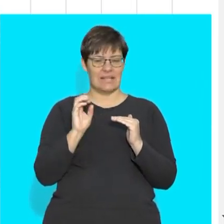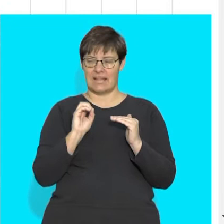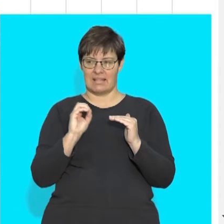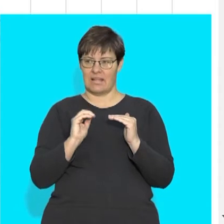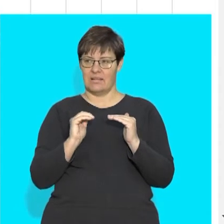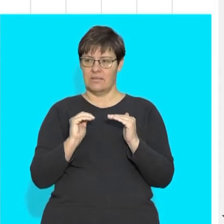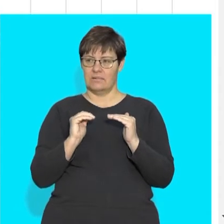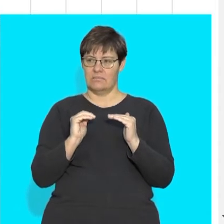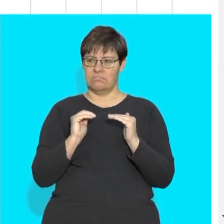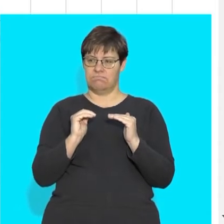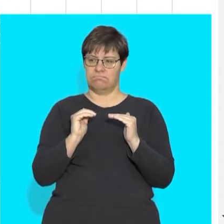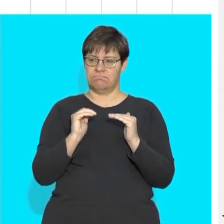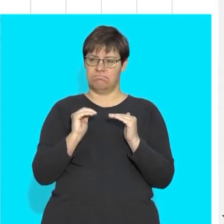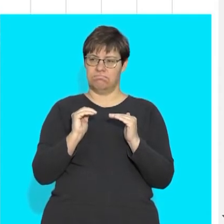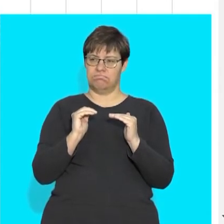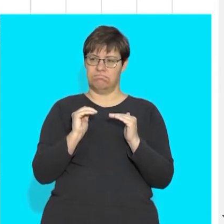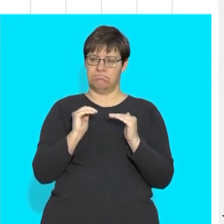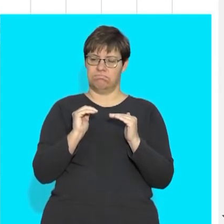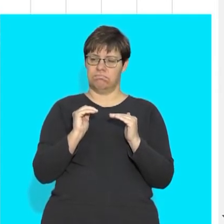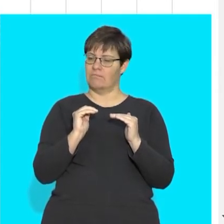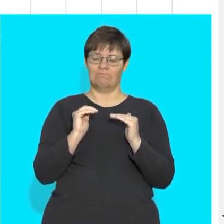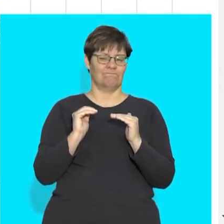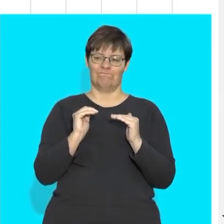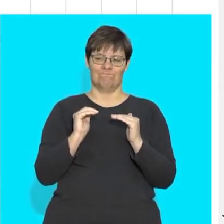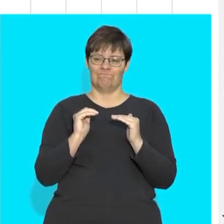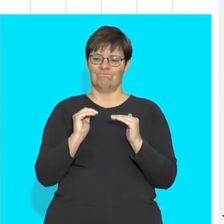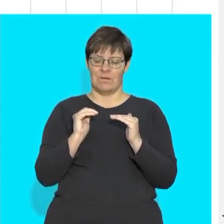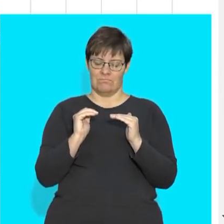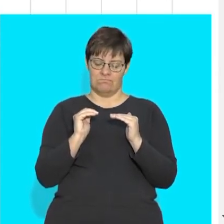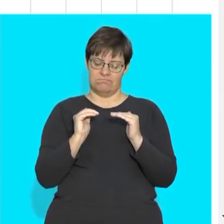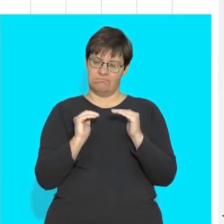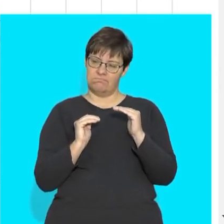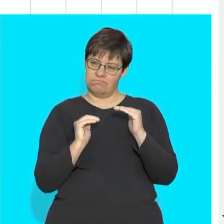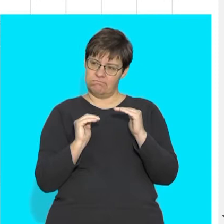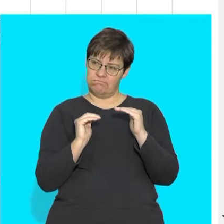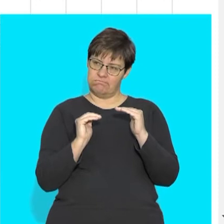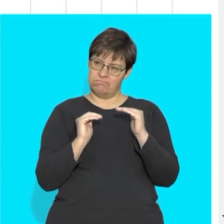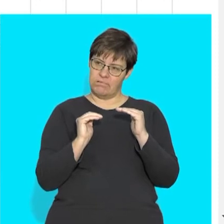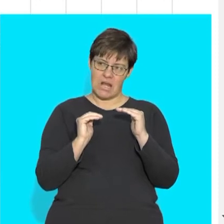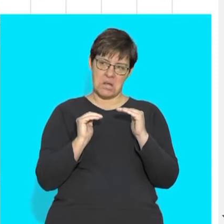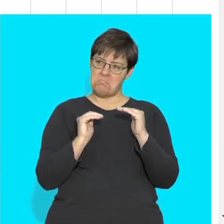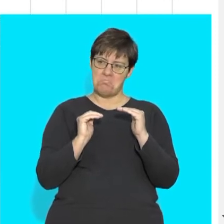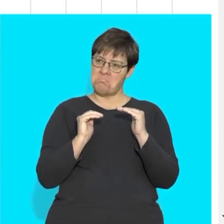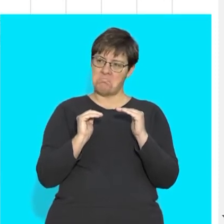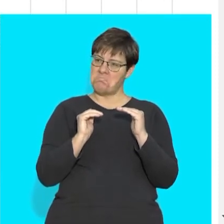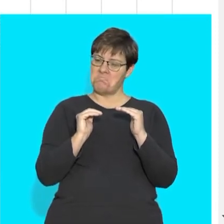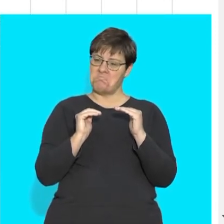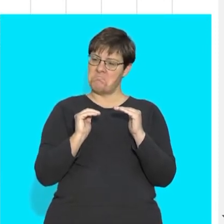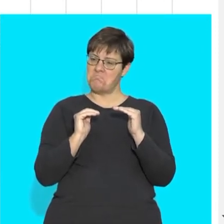No, still none. Okay. Still none. I'm going to move it again. Still haven't got